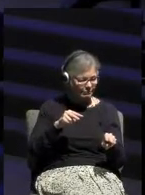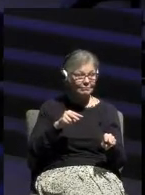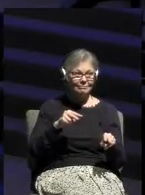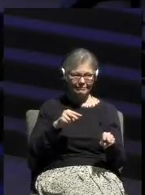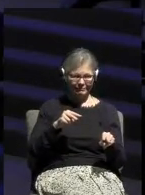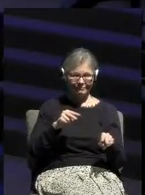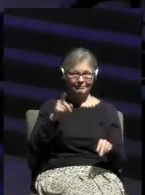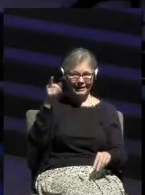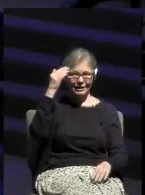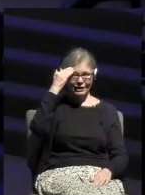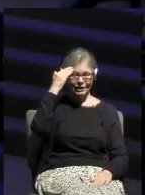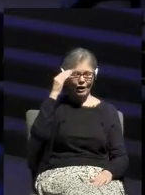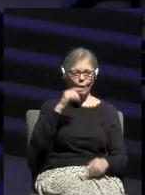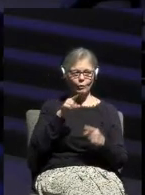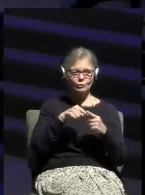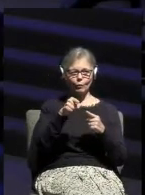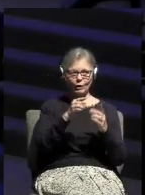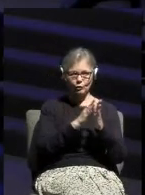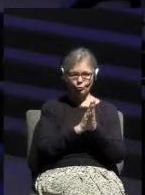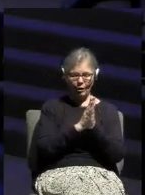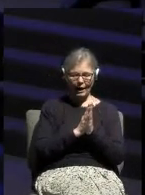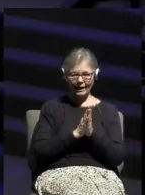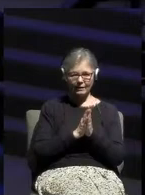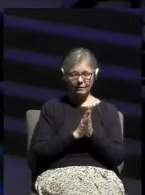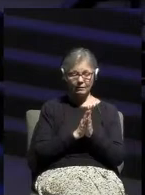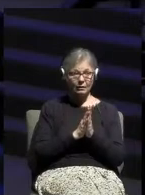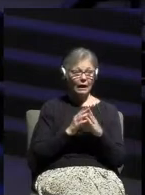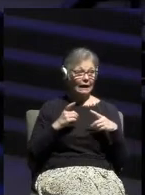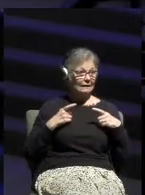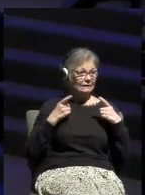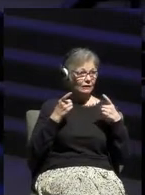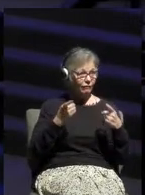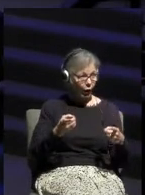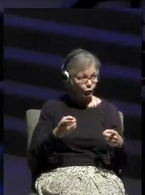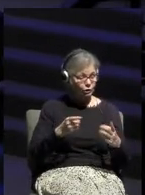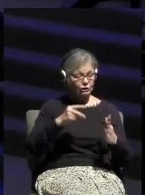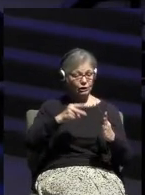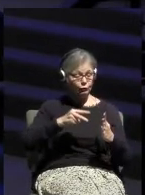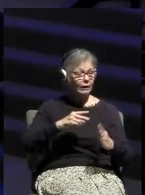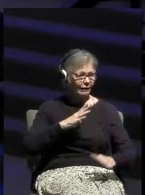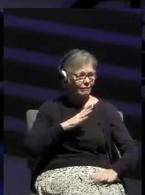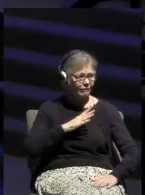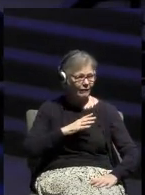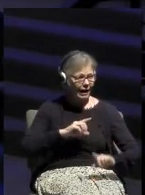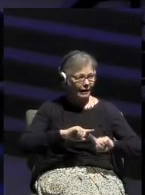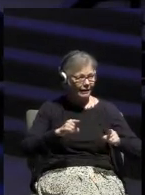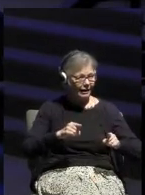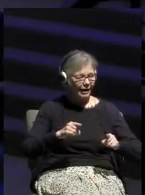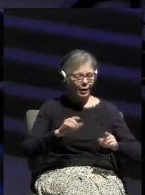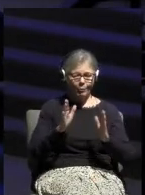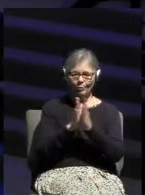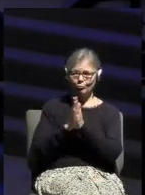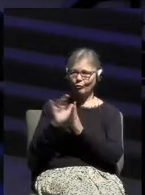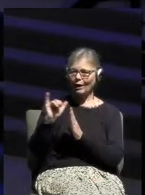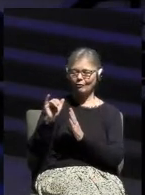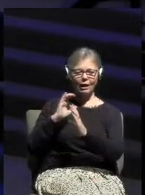certainly not saying that we shouldn't read devotions and read things, but prayer is a conversation.